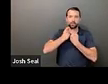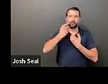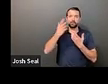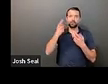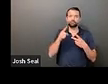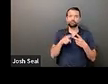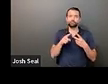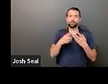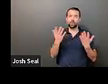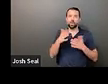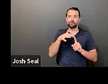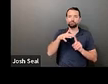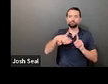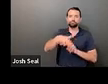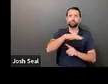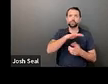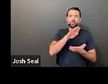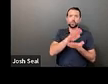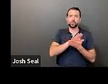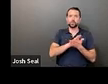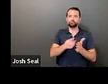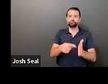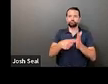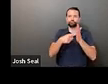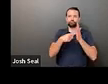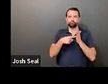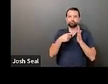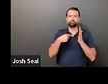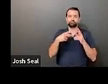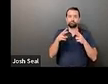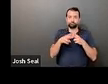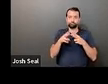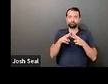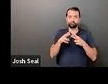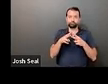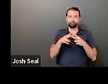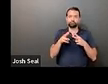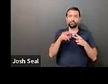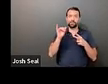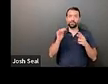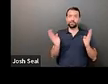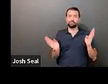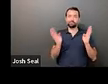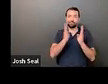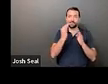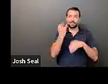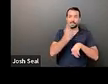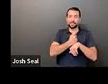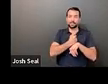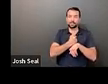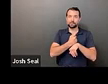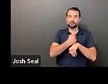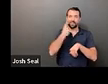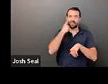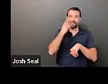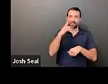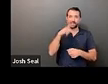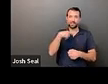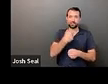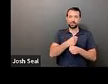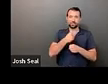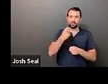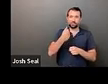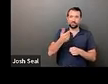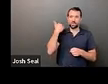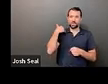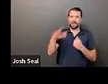us. Abbreviated day is one that we were tasked with a year ago, maybe 2 years ago, because